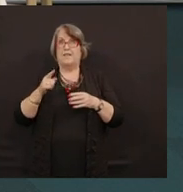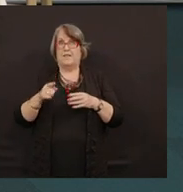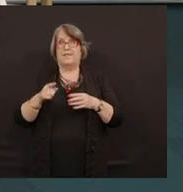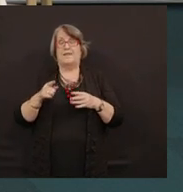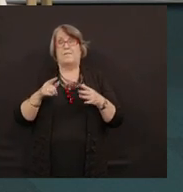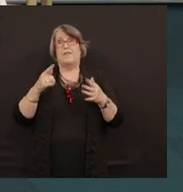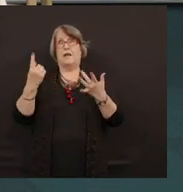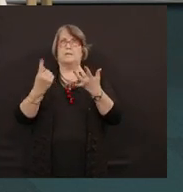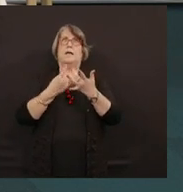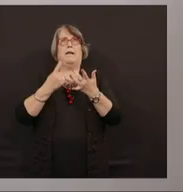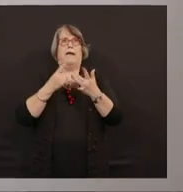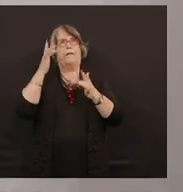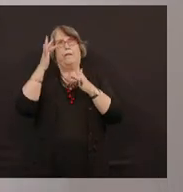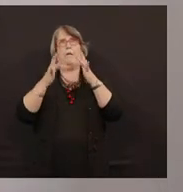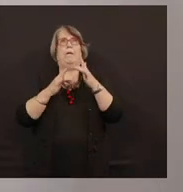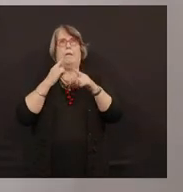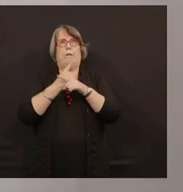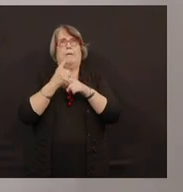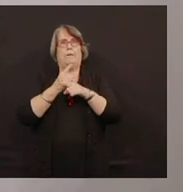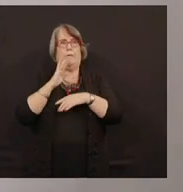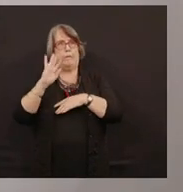entire other webinar.